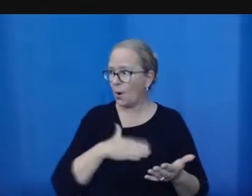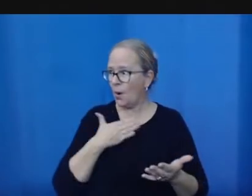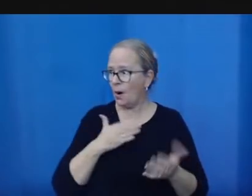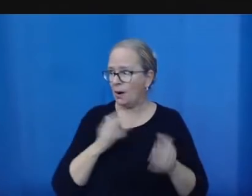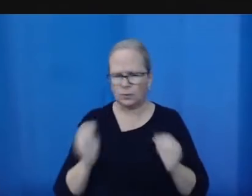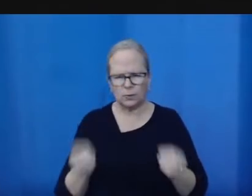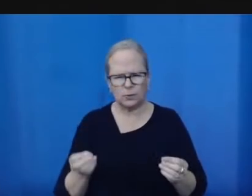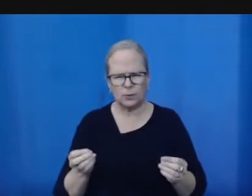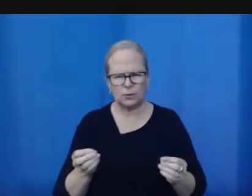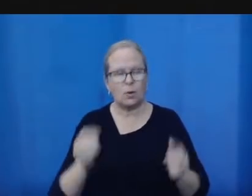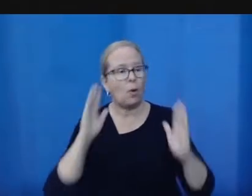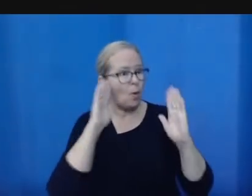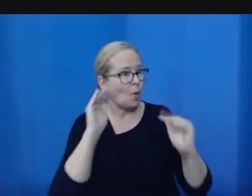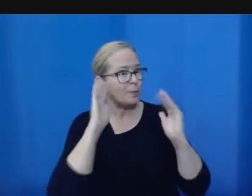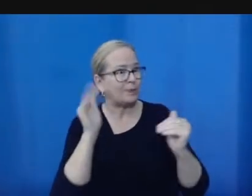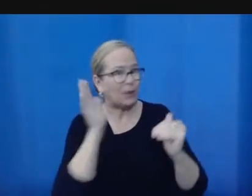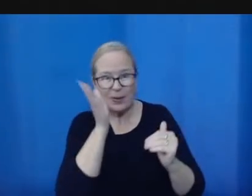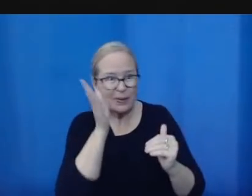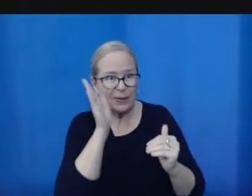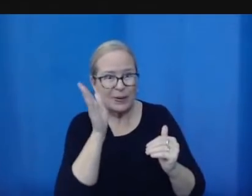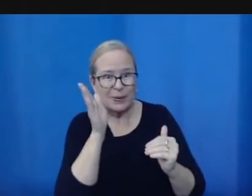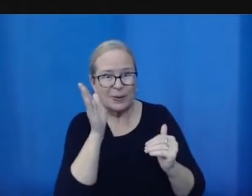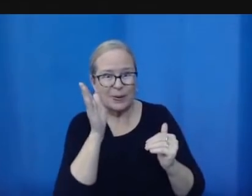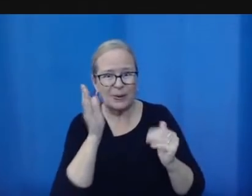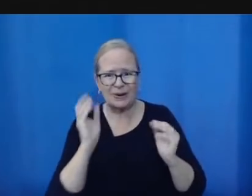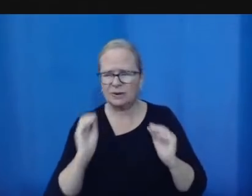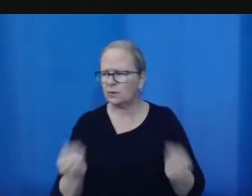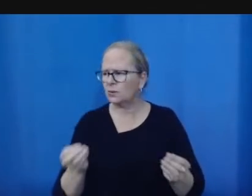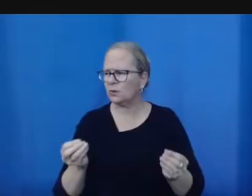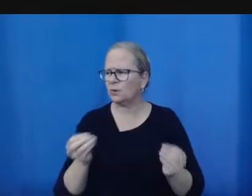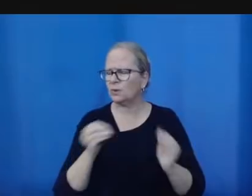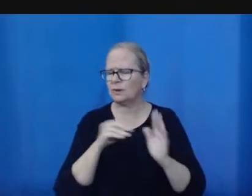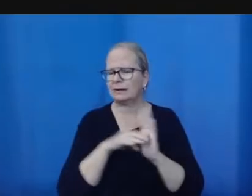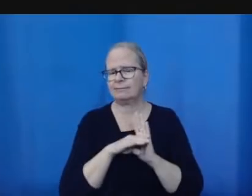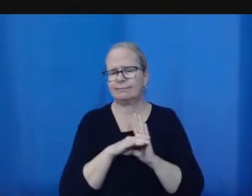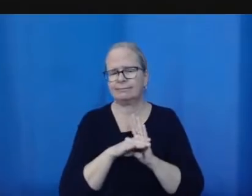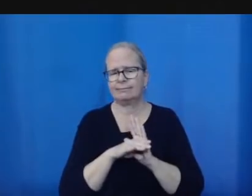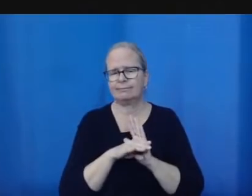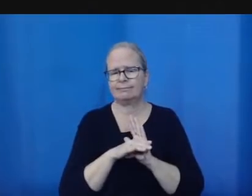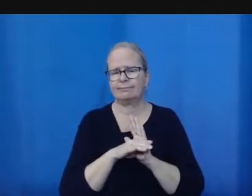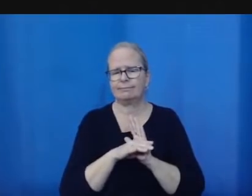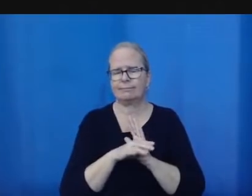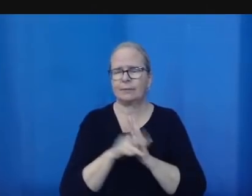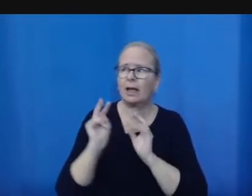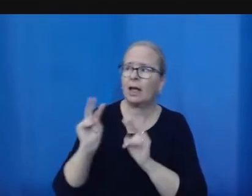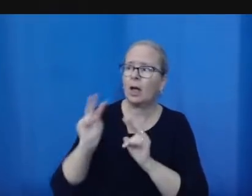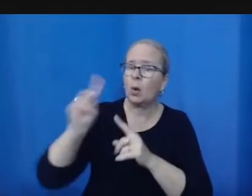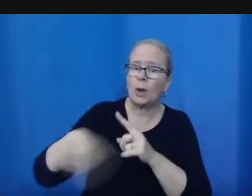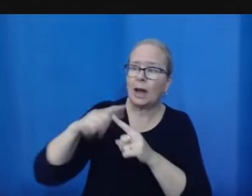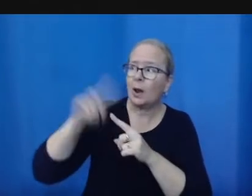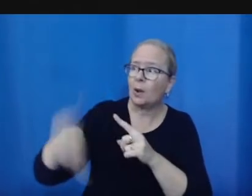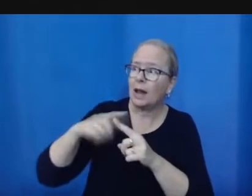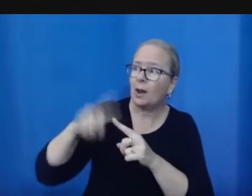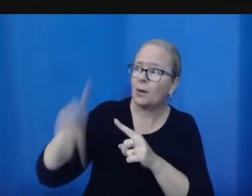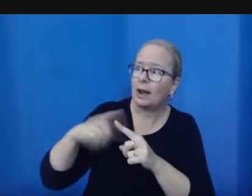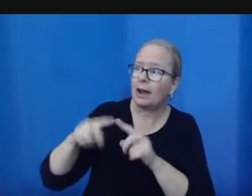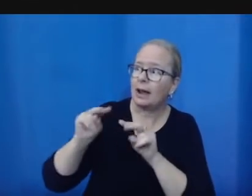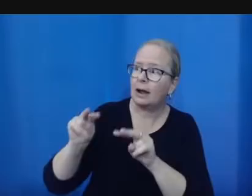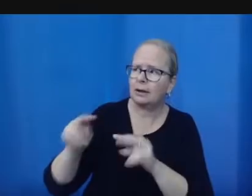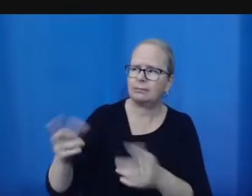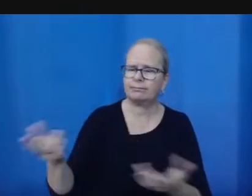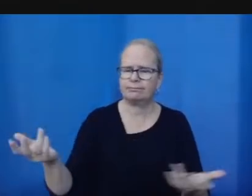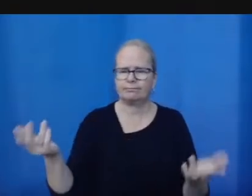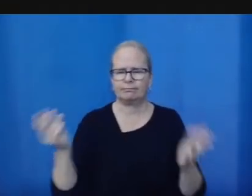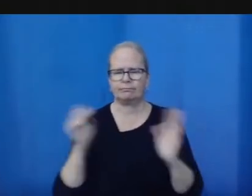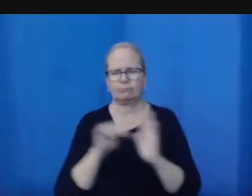purpose to your life, to your day. Once you started to slide into those kinds of like symptoms and signs, then we're getting into a bit of a dodgier kind